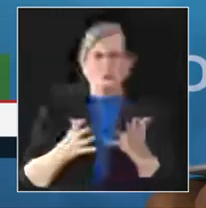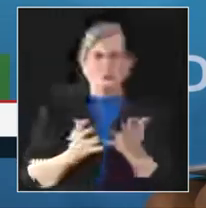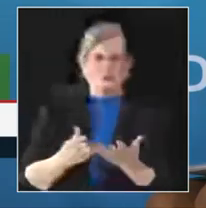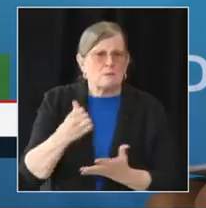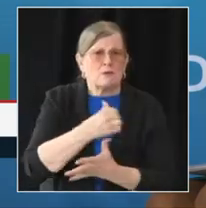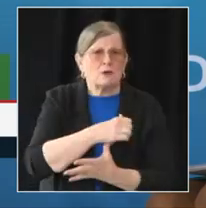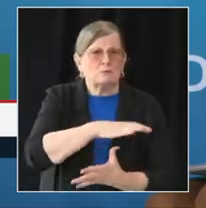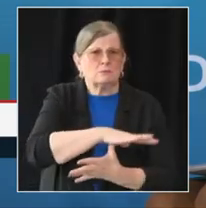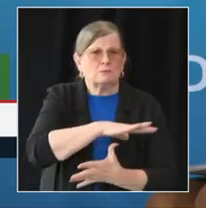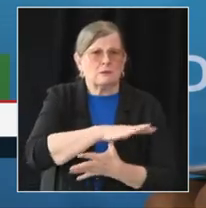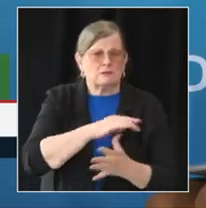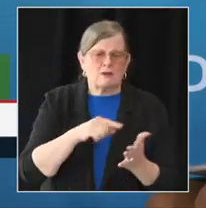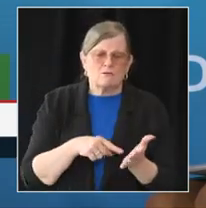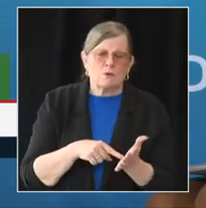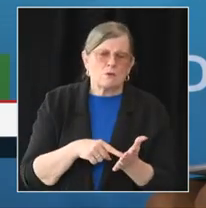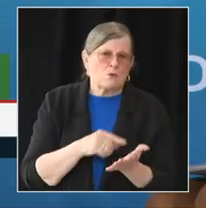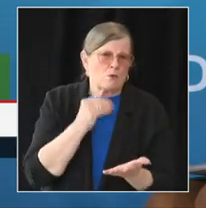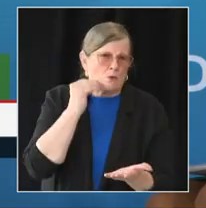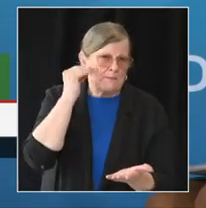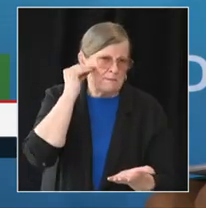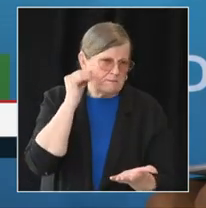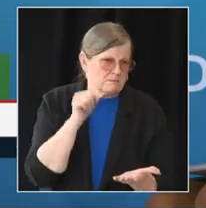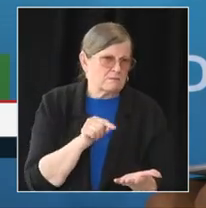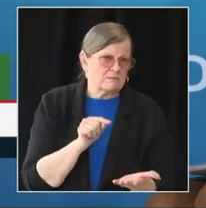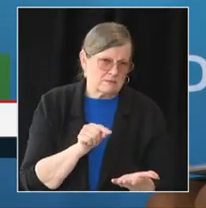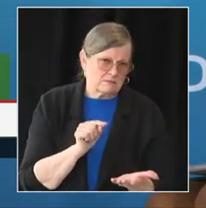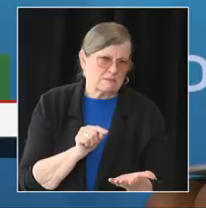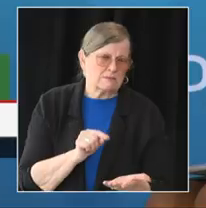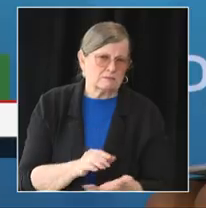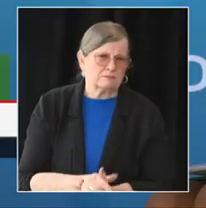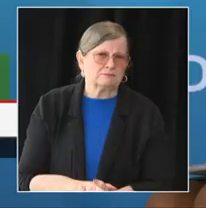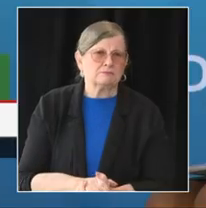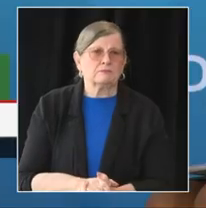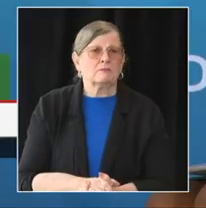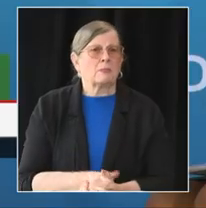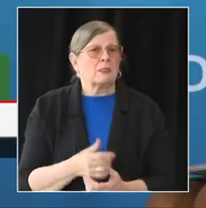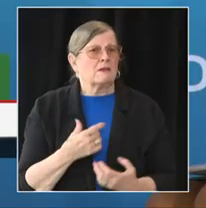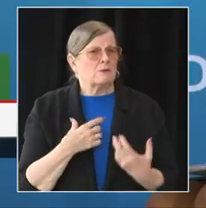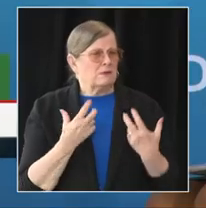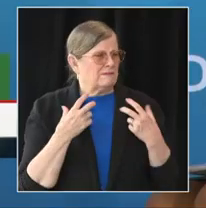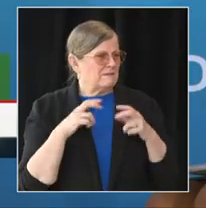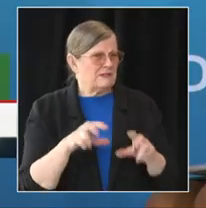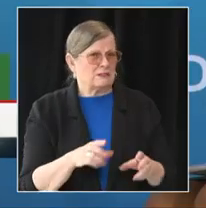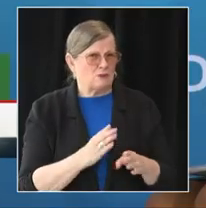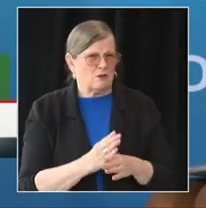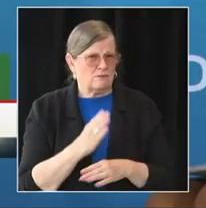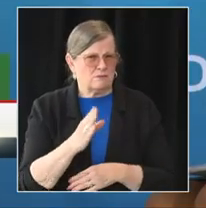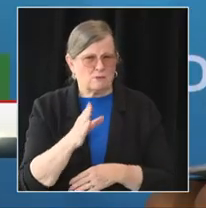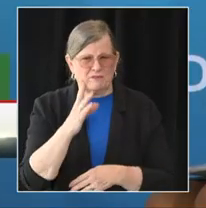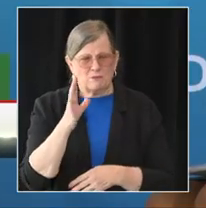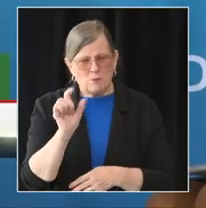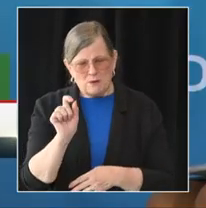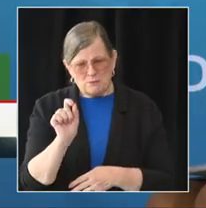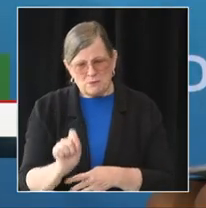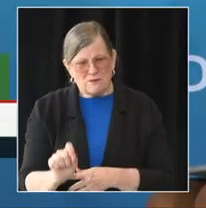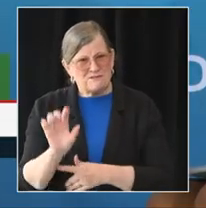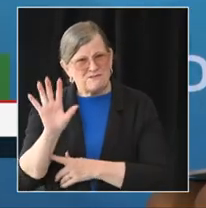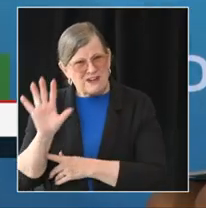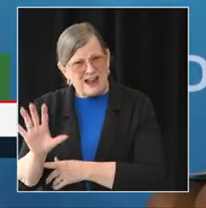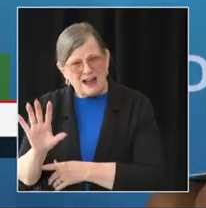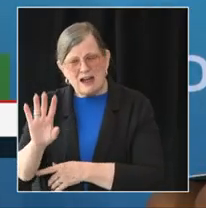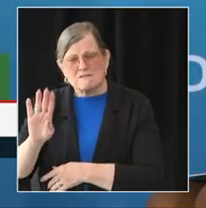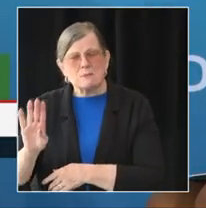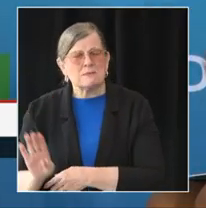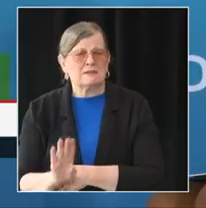my tenure. And as a result, we've invested over $1.5 billion, the city, in